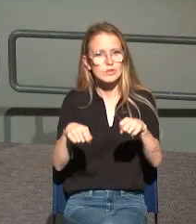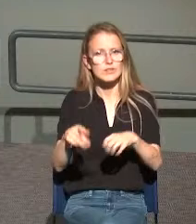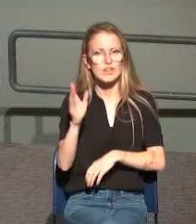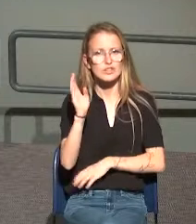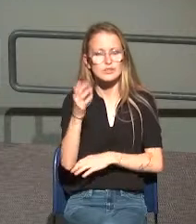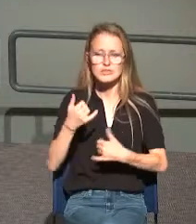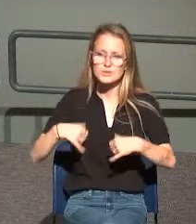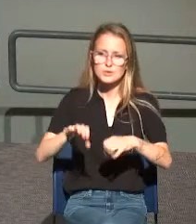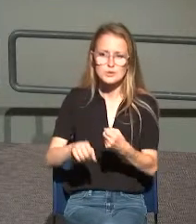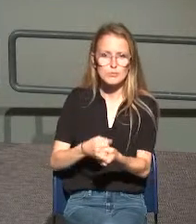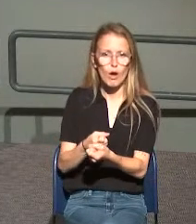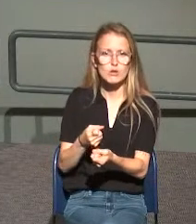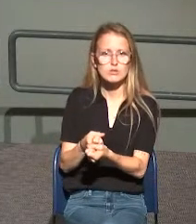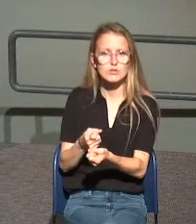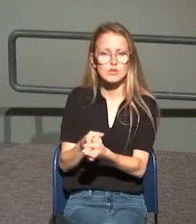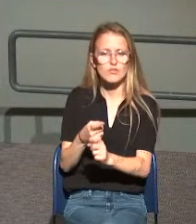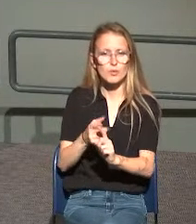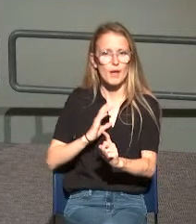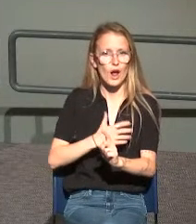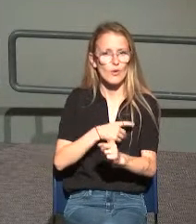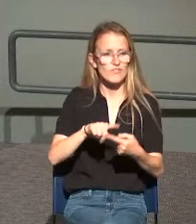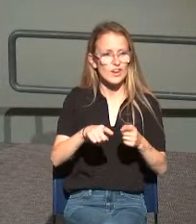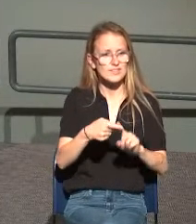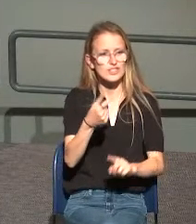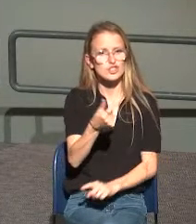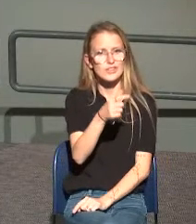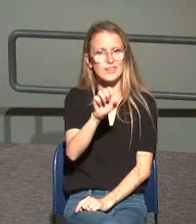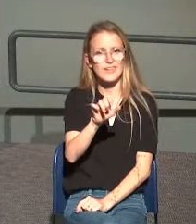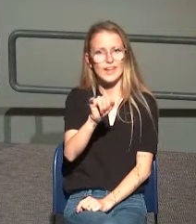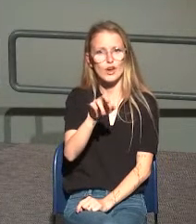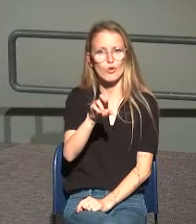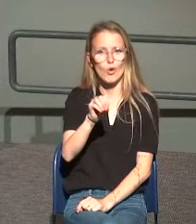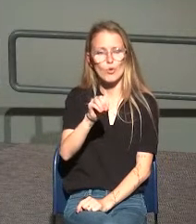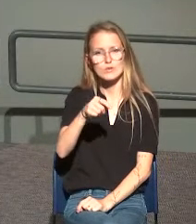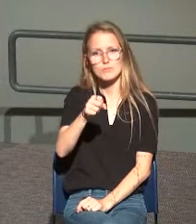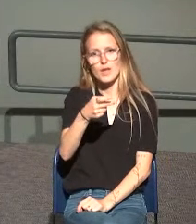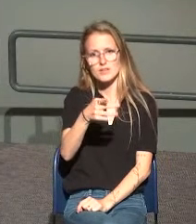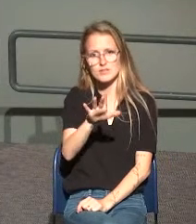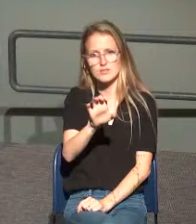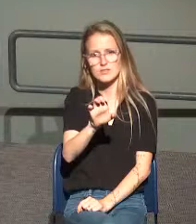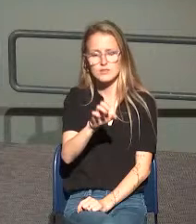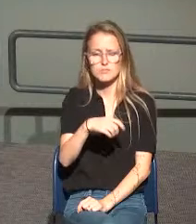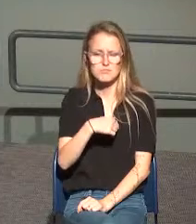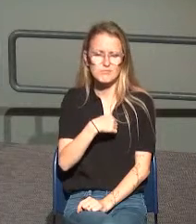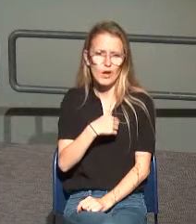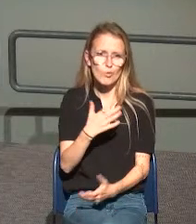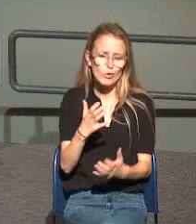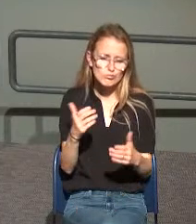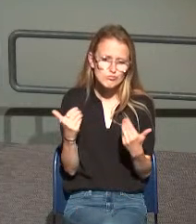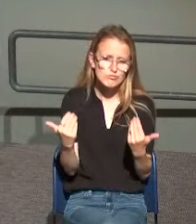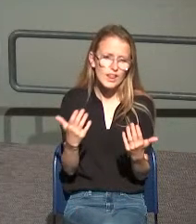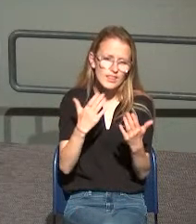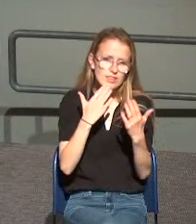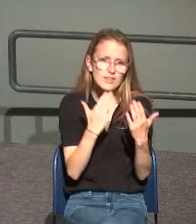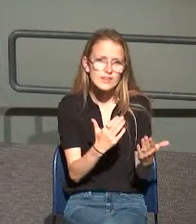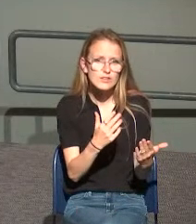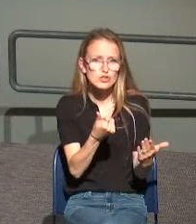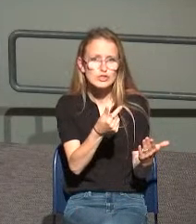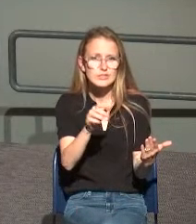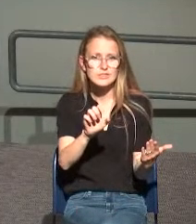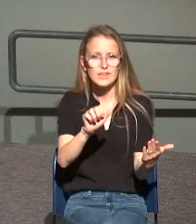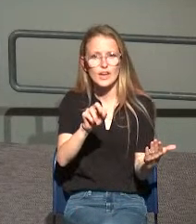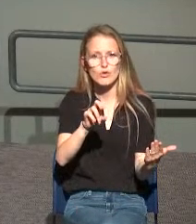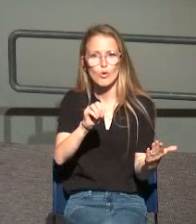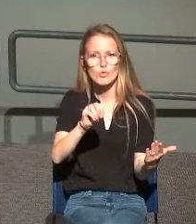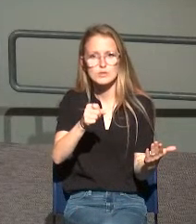our friends at GE Aerospace. I'd like to extend my sincere thanks to GE Aerospace